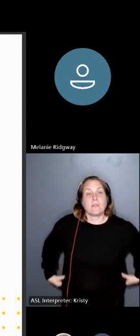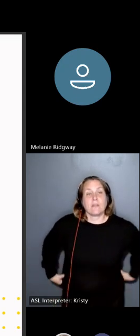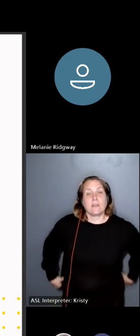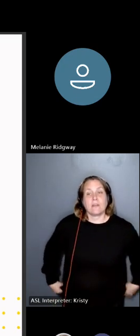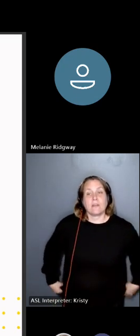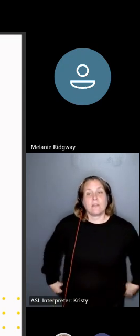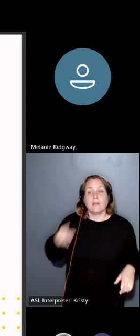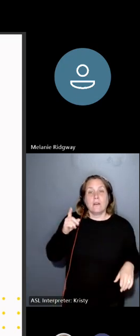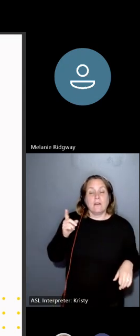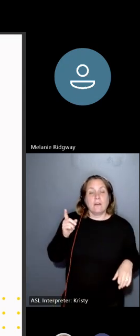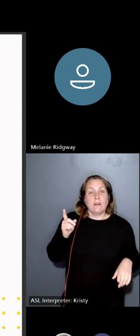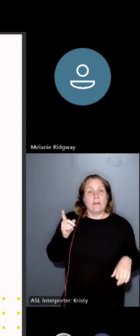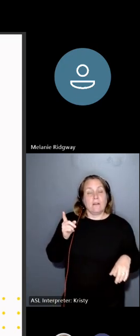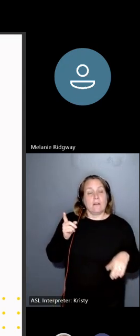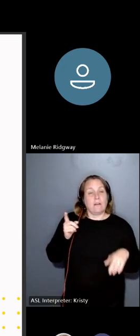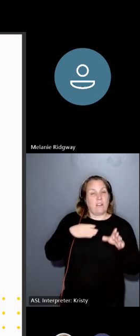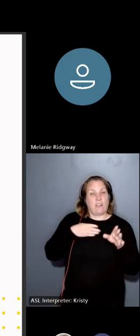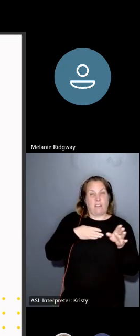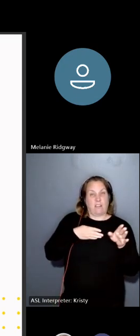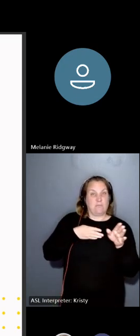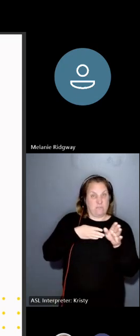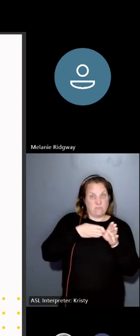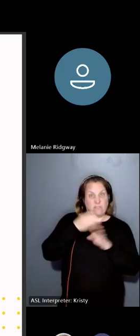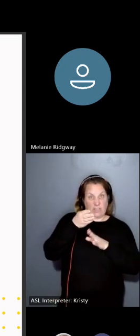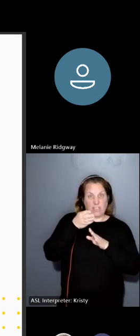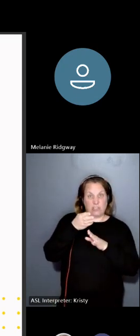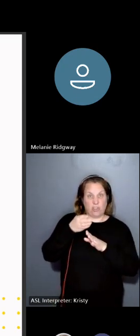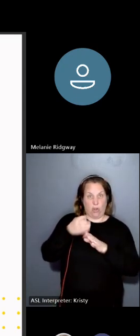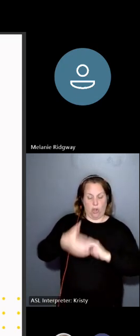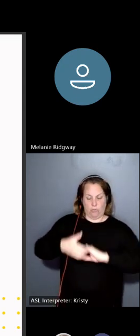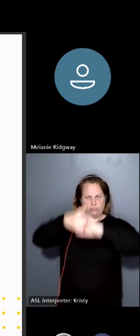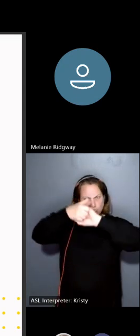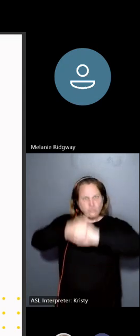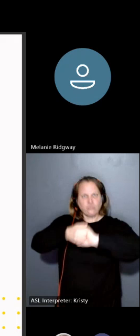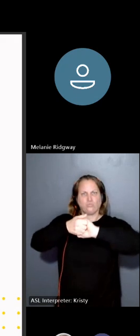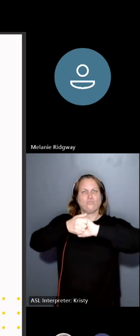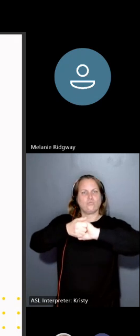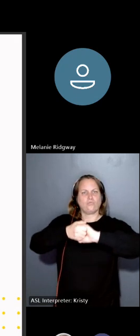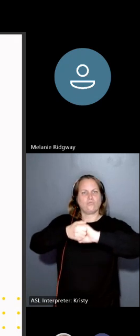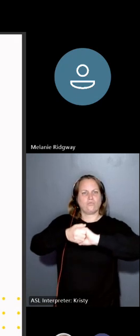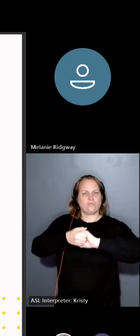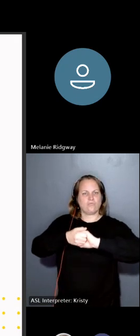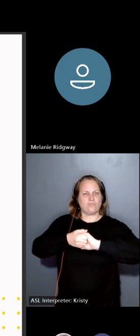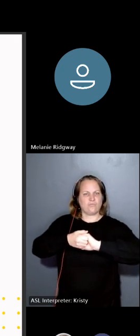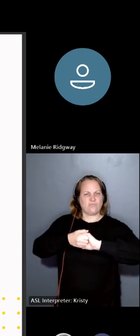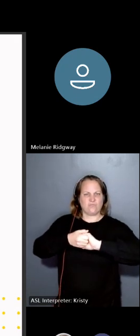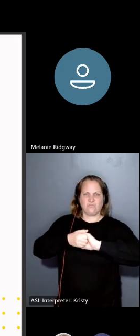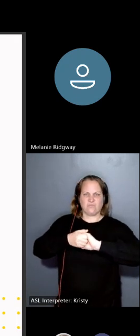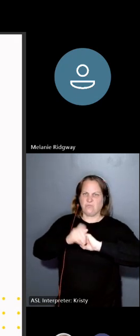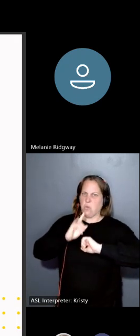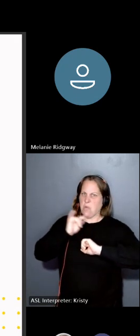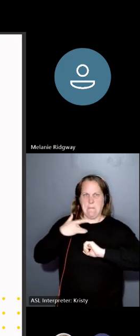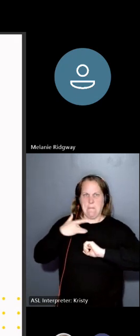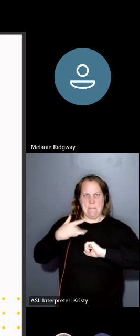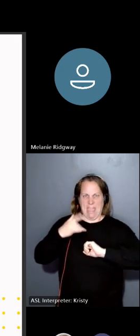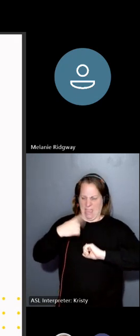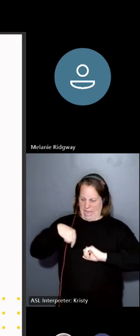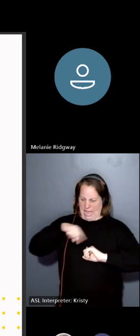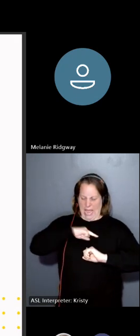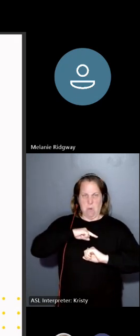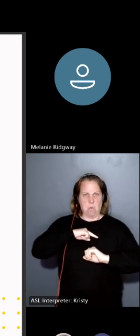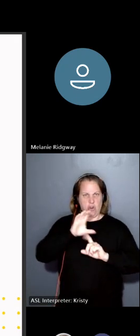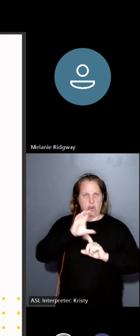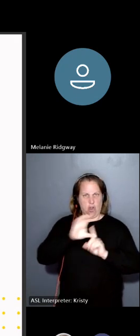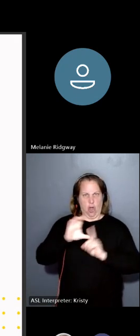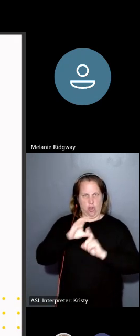The professional handshake, a fundamental aspect of our culture, has